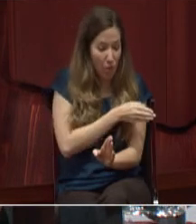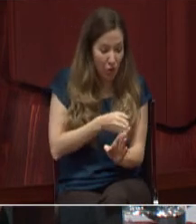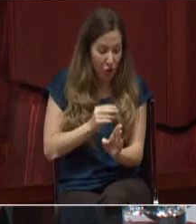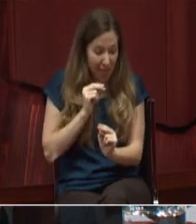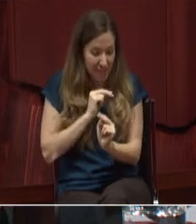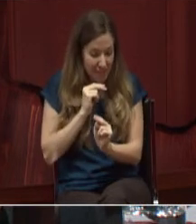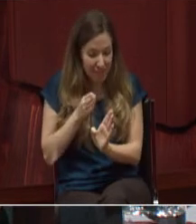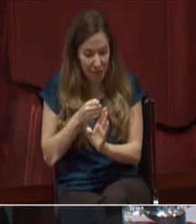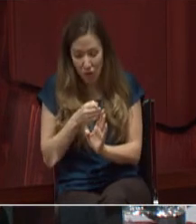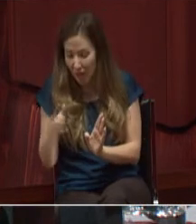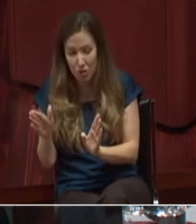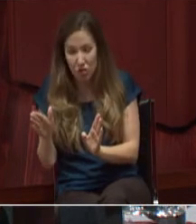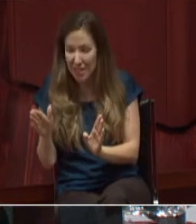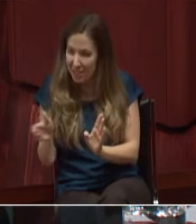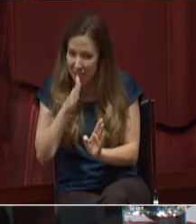different reasons.